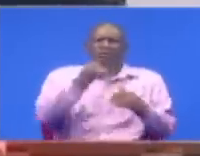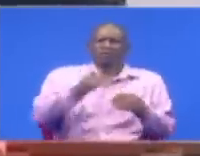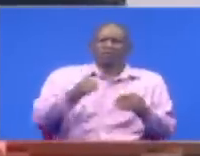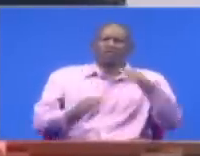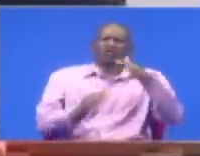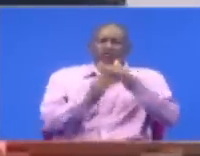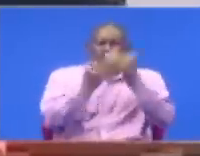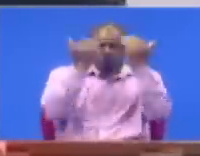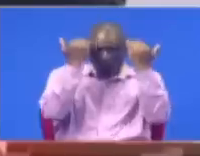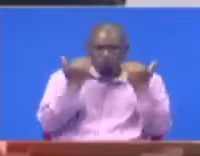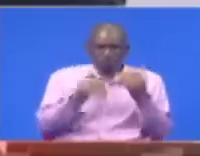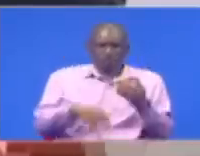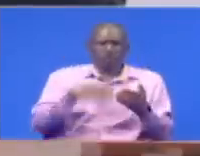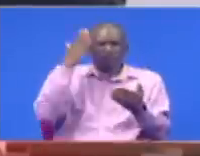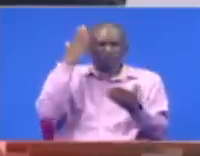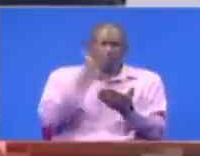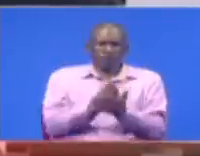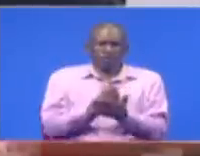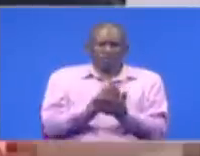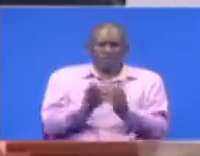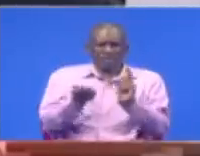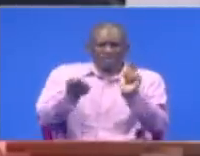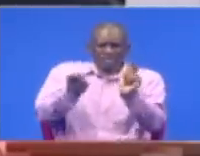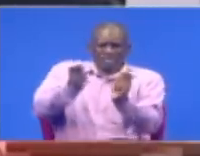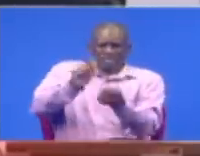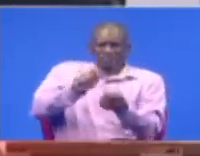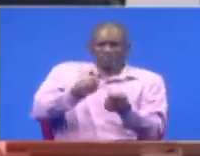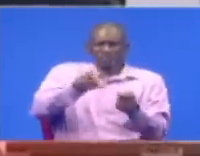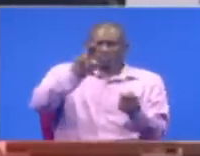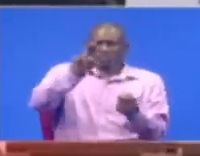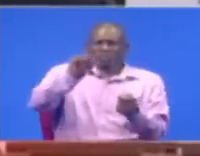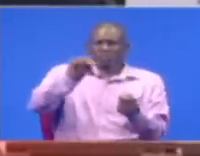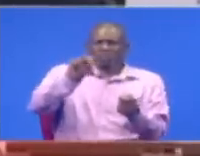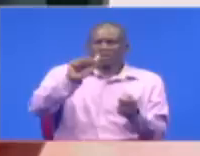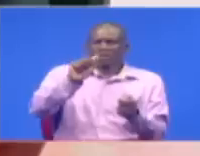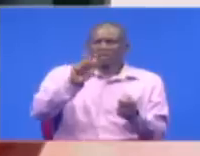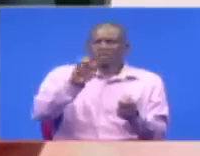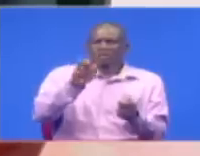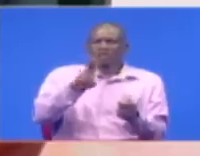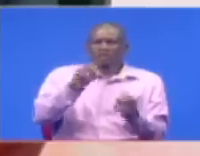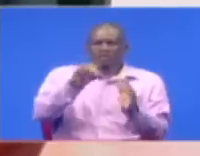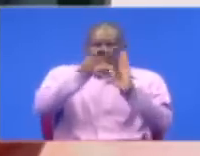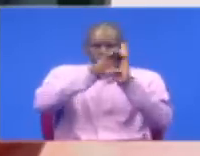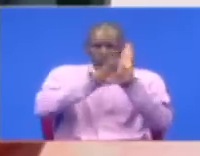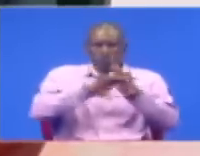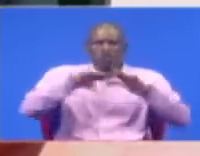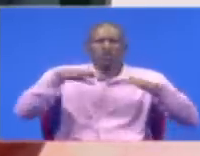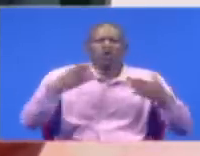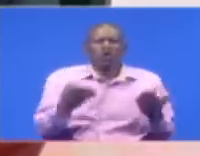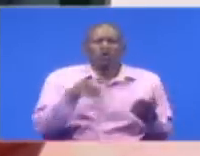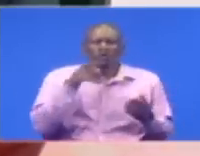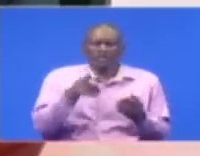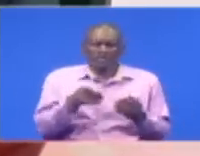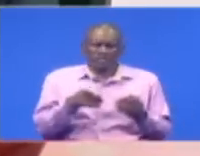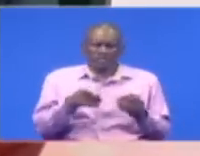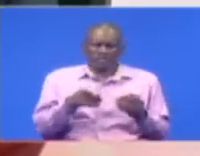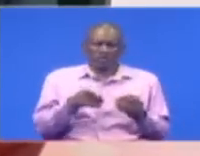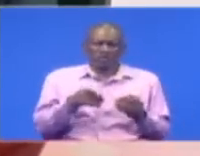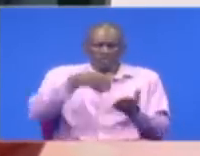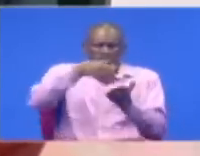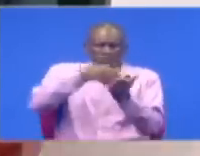confirms the transformative nature of the Constitution, or it belies it?